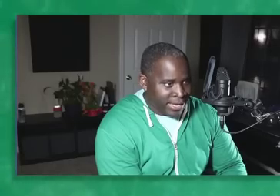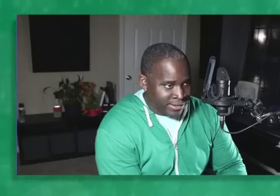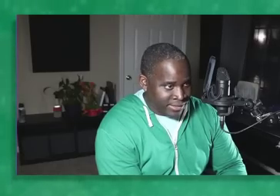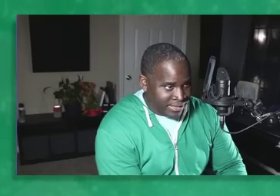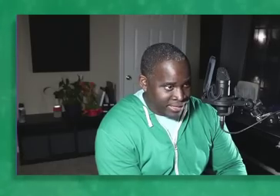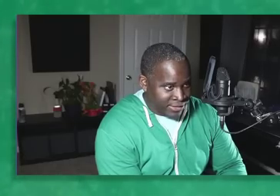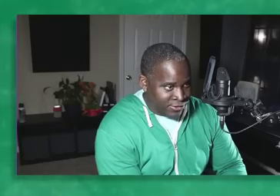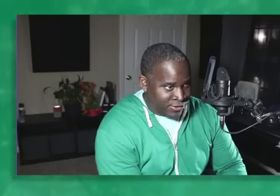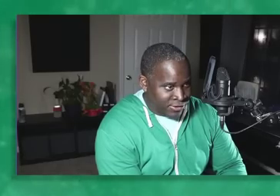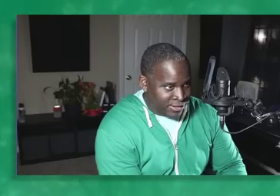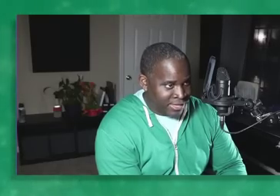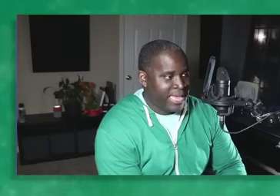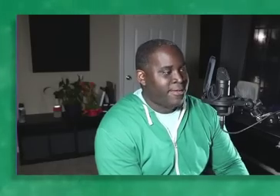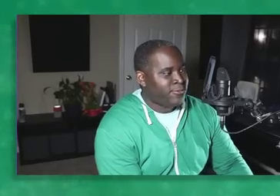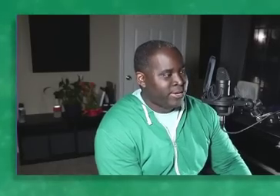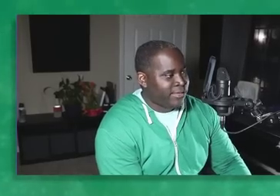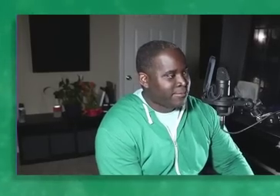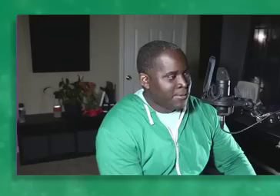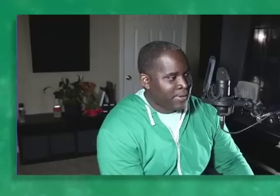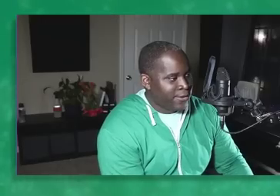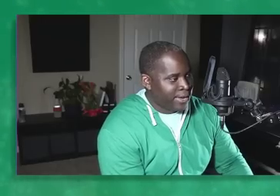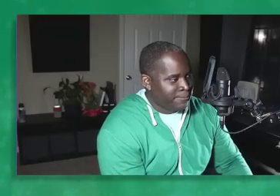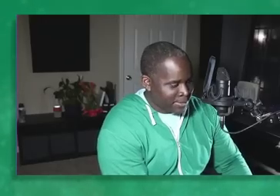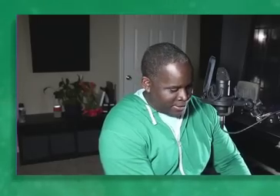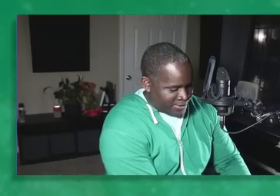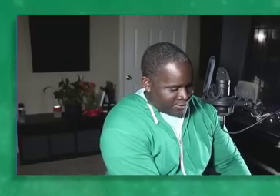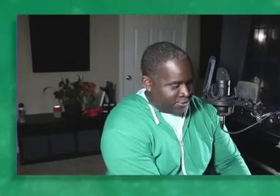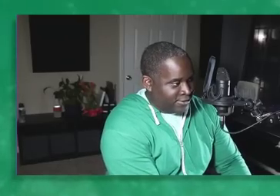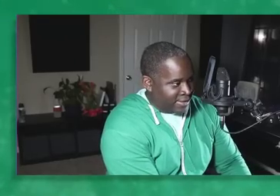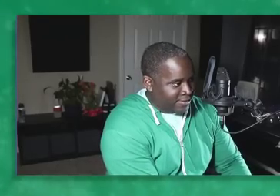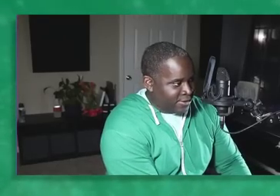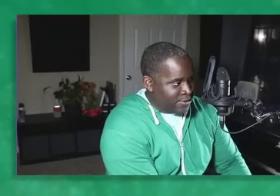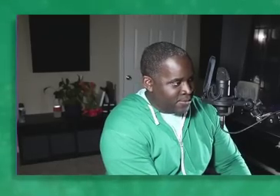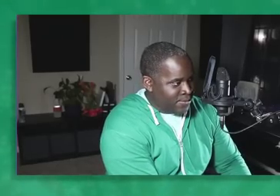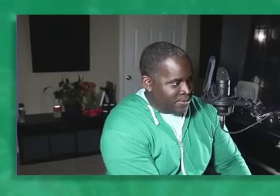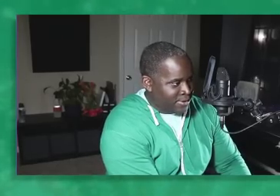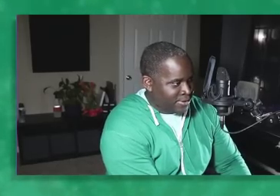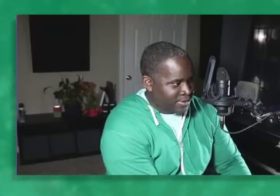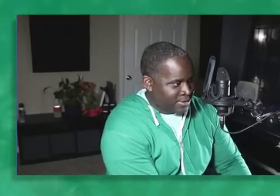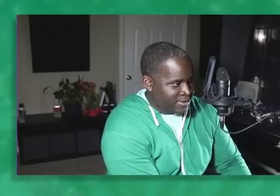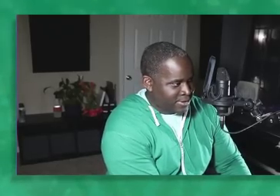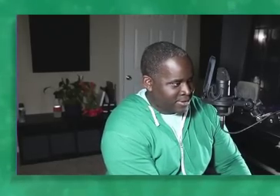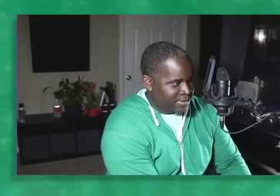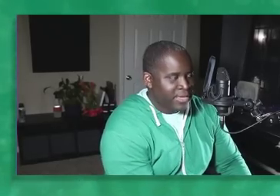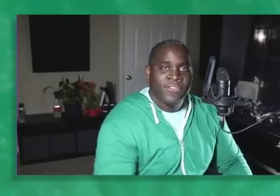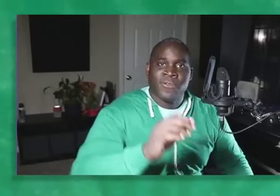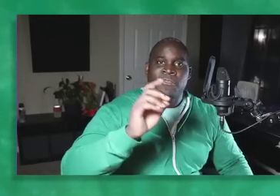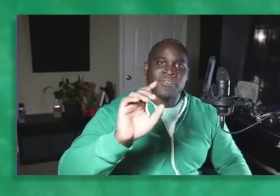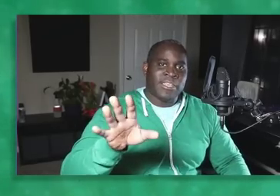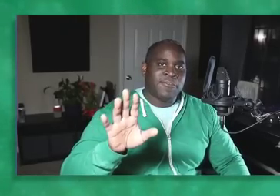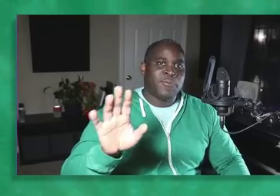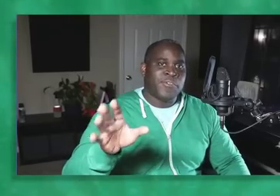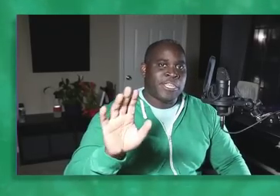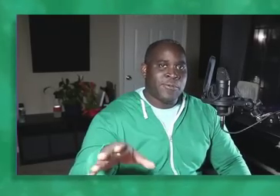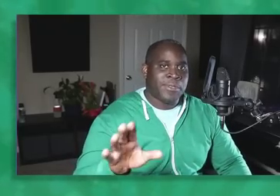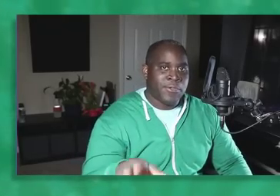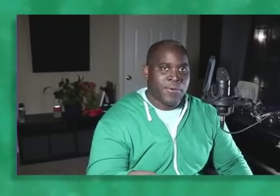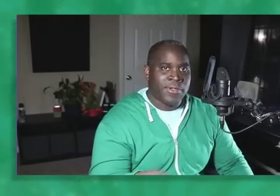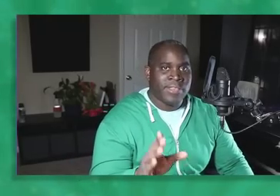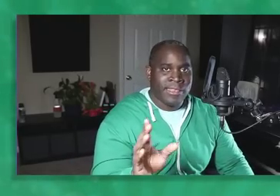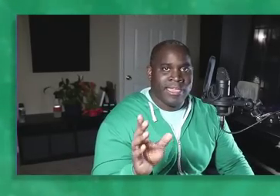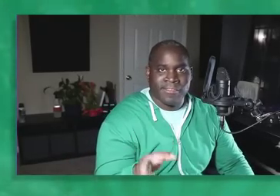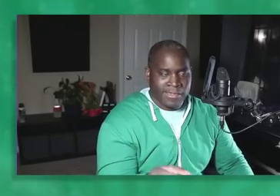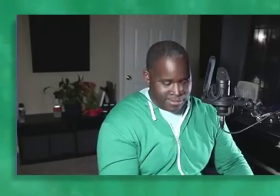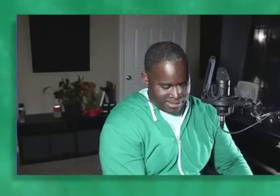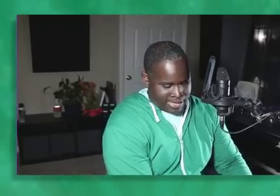should point. Yeah, she does. Okay, great. She says, you... So there's a difference between you and